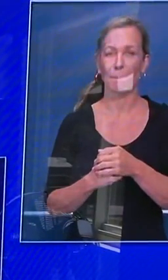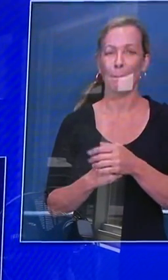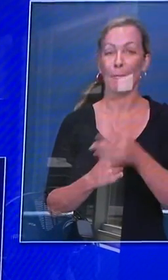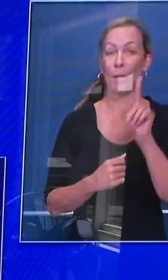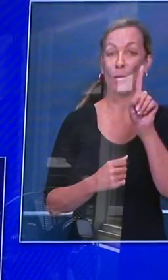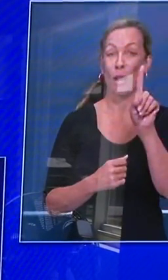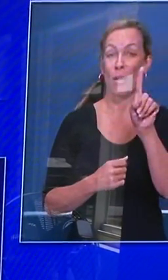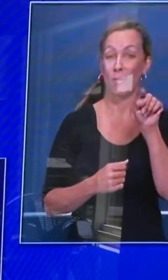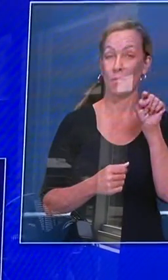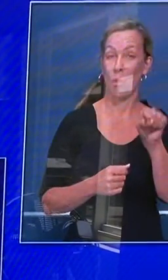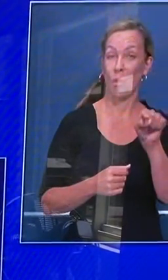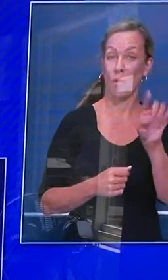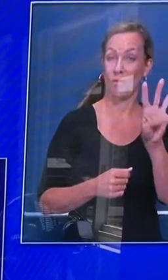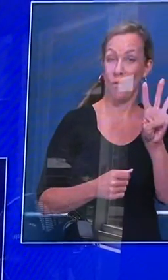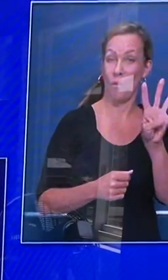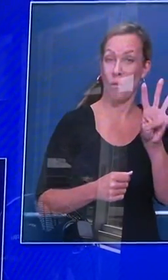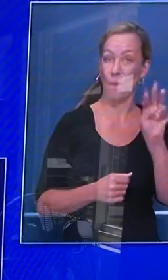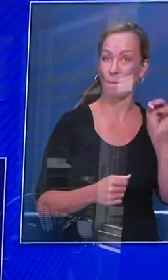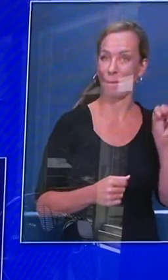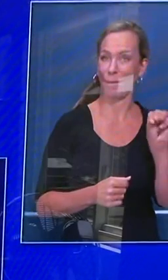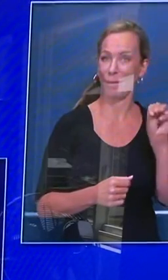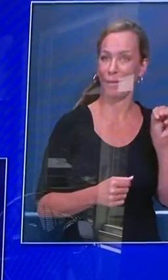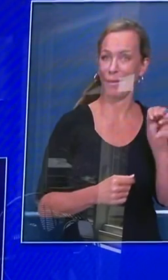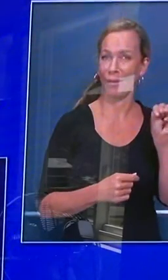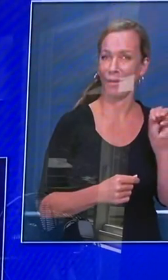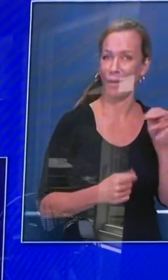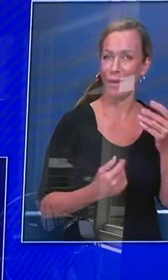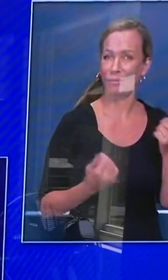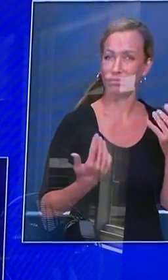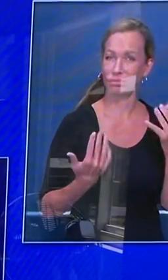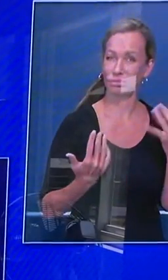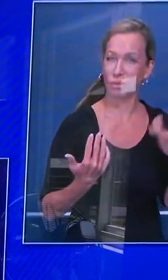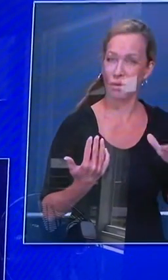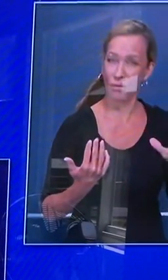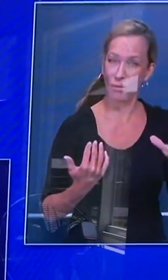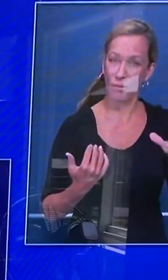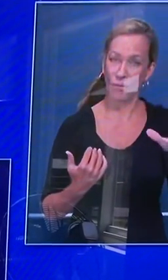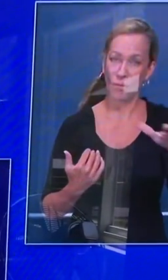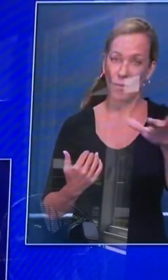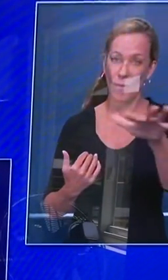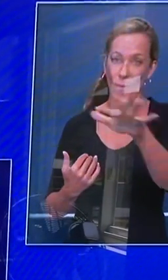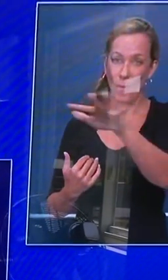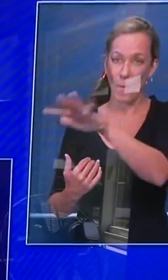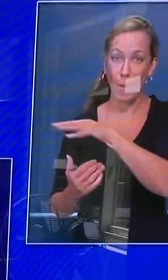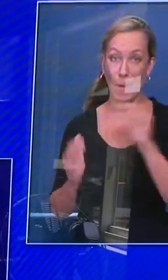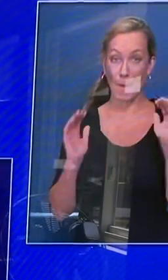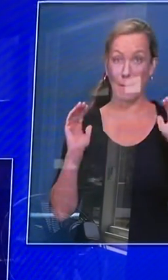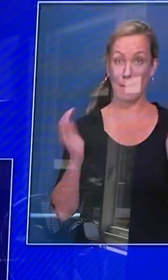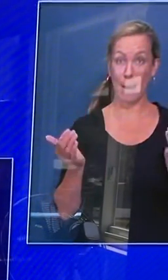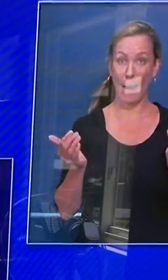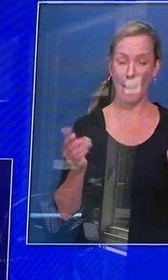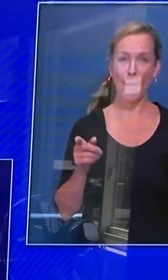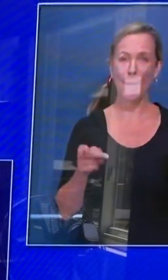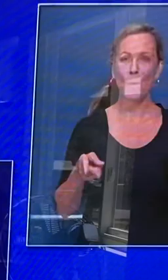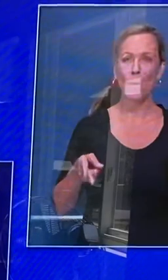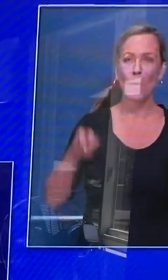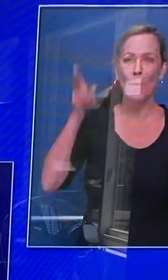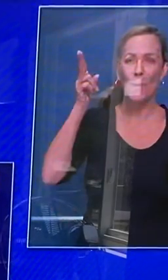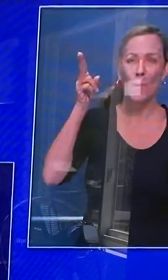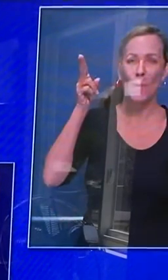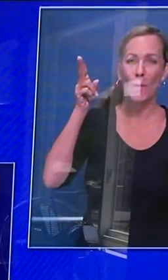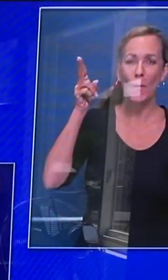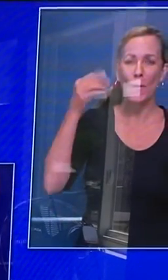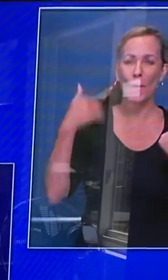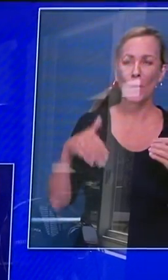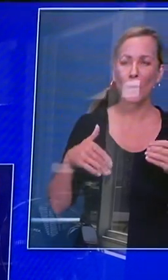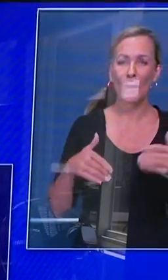million acres. 56,000 acres to date last year, over 1.4 million acres this year. We're currently